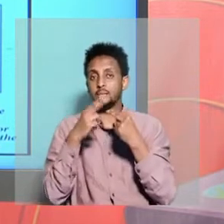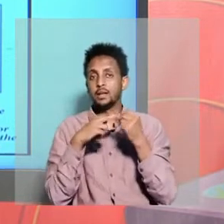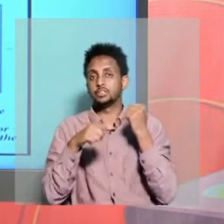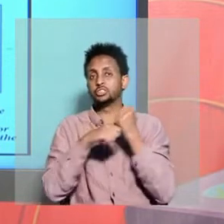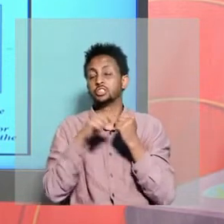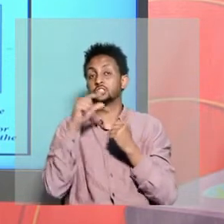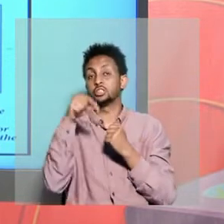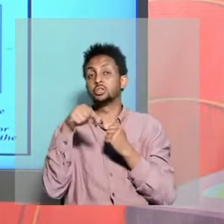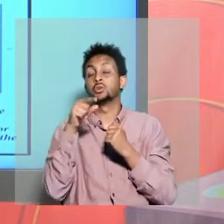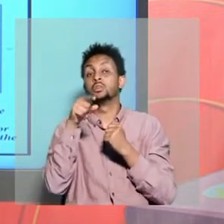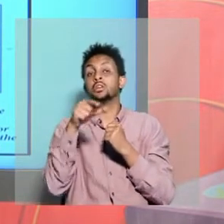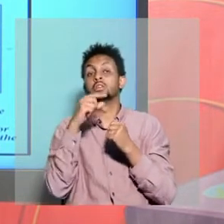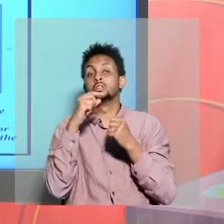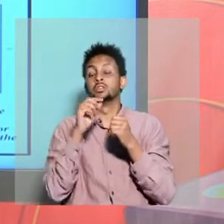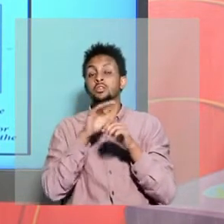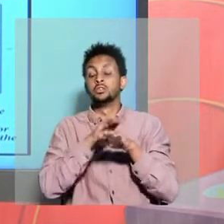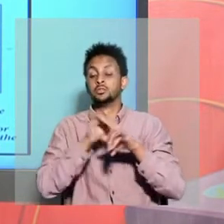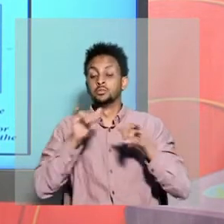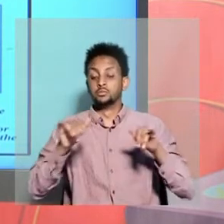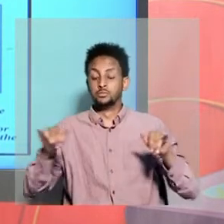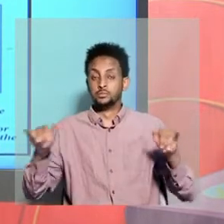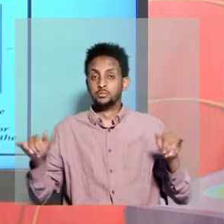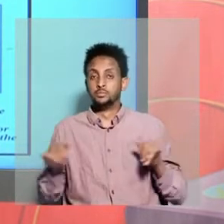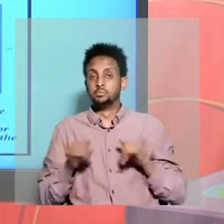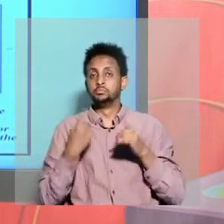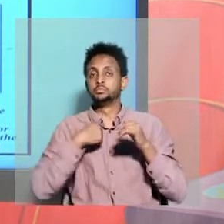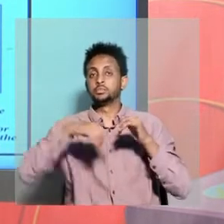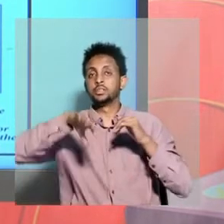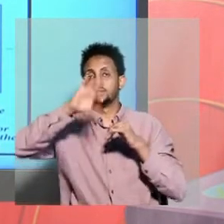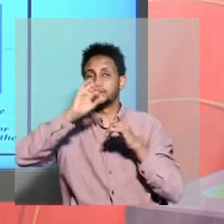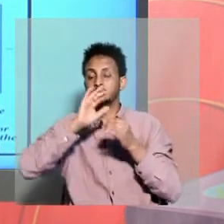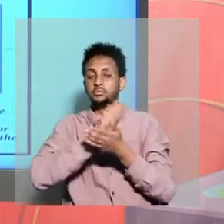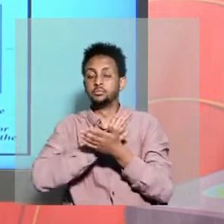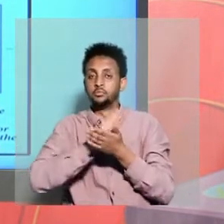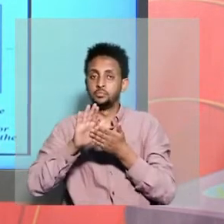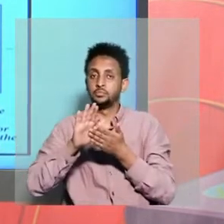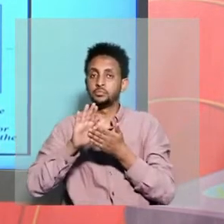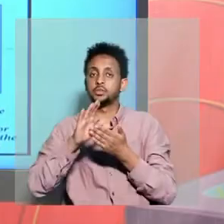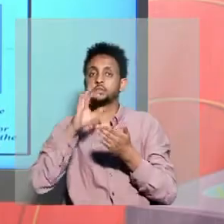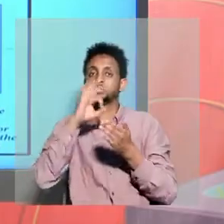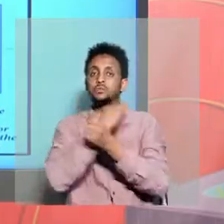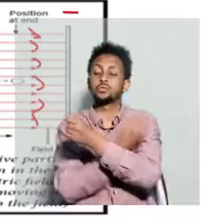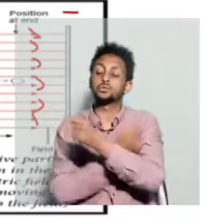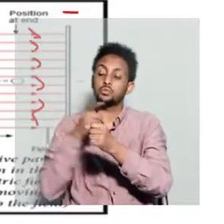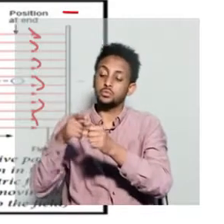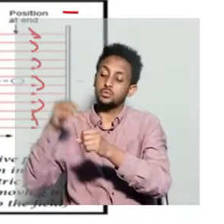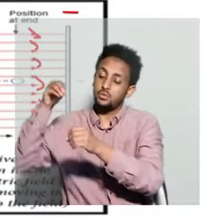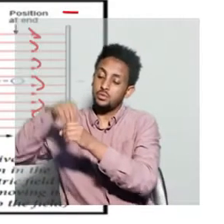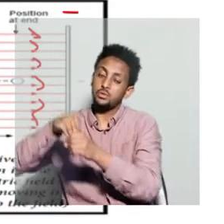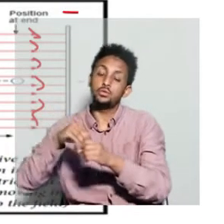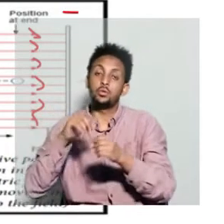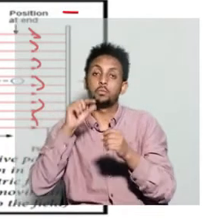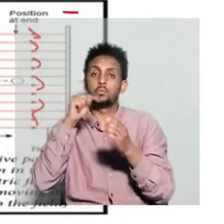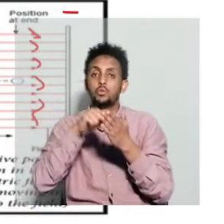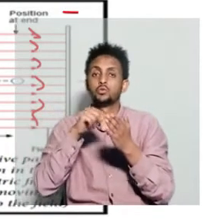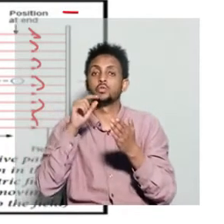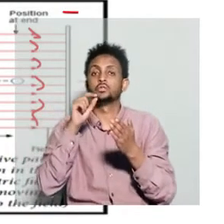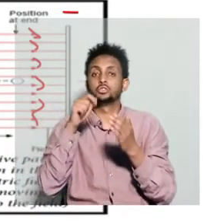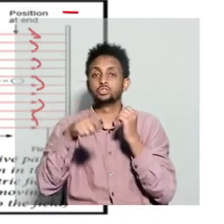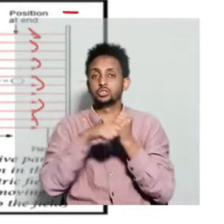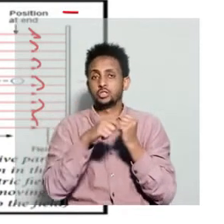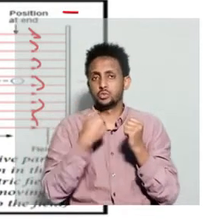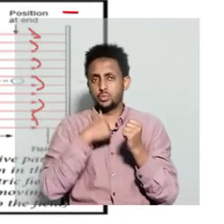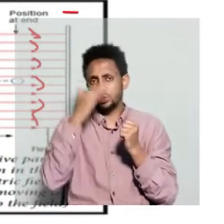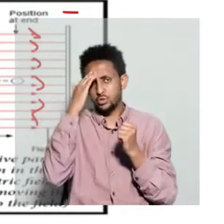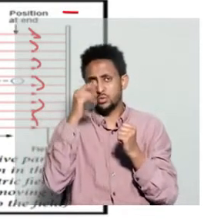charge Q with that of the uniform electric field E, you can find the net force exerted on this point charge. So we